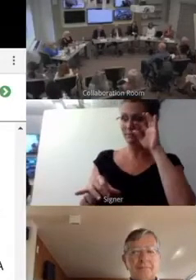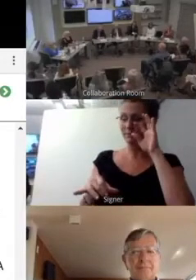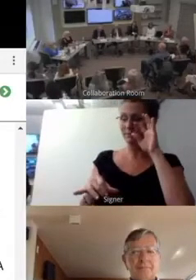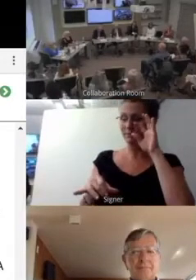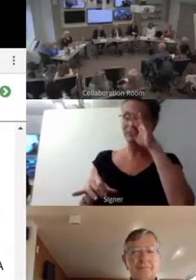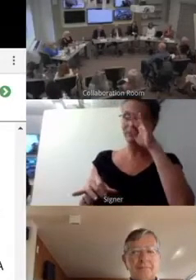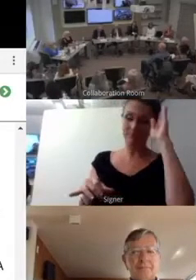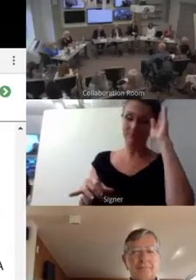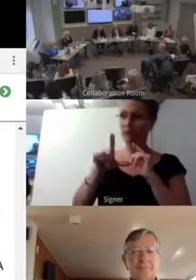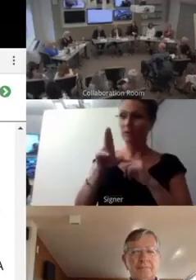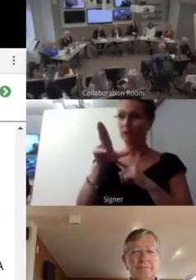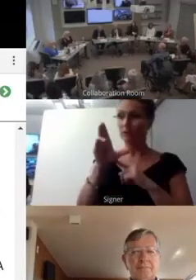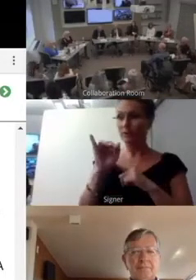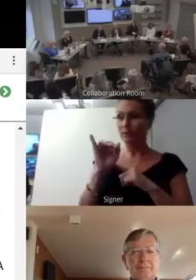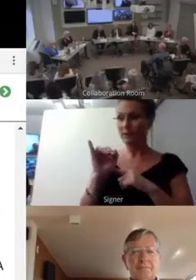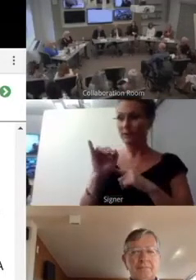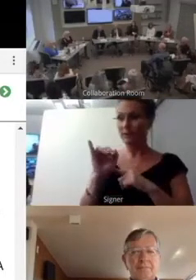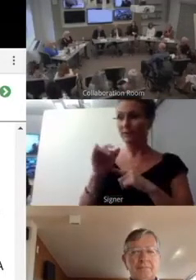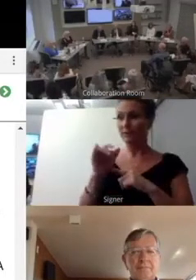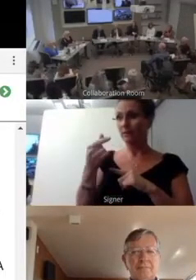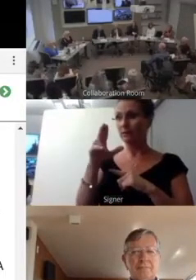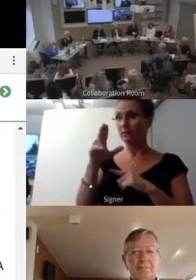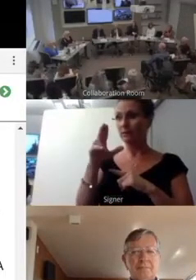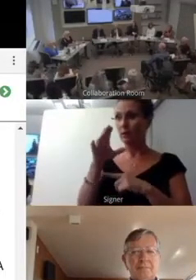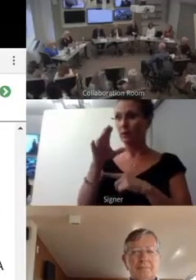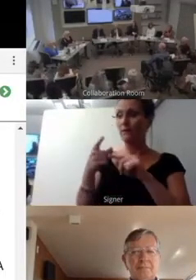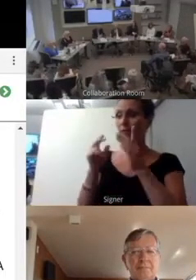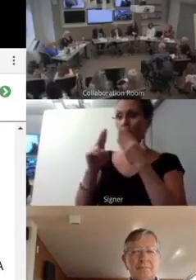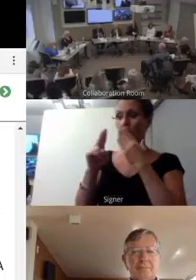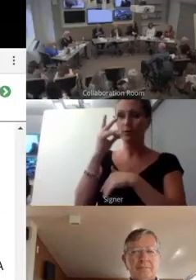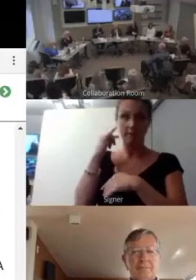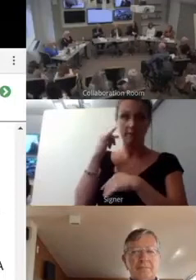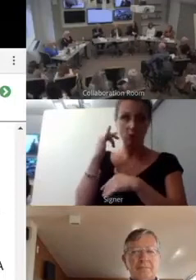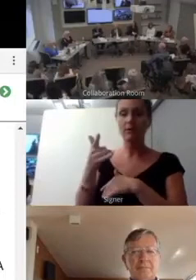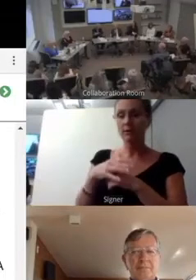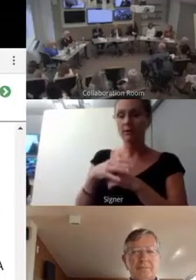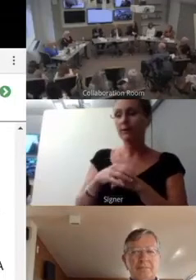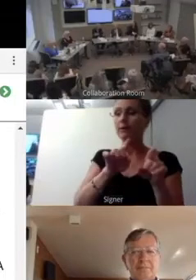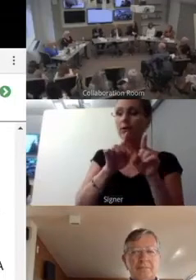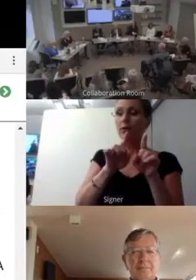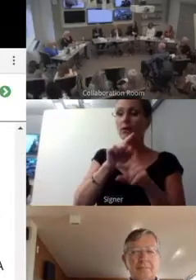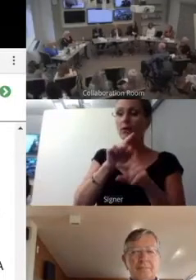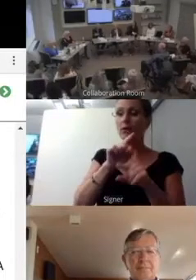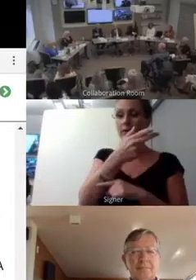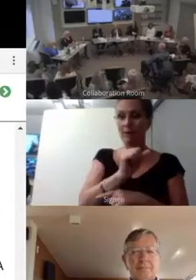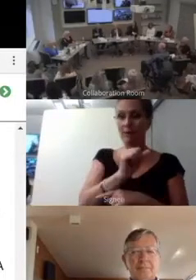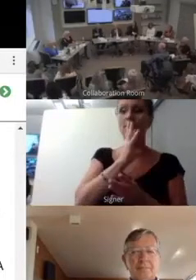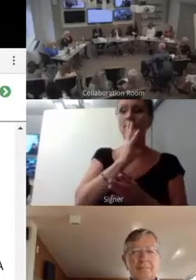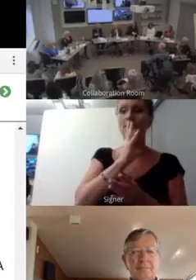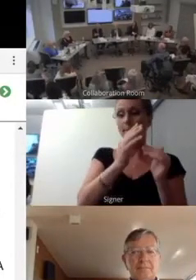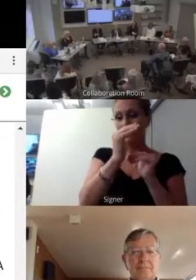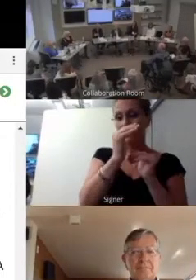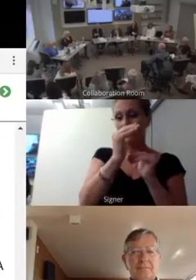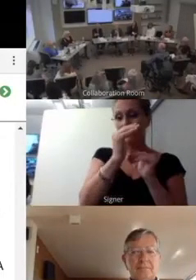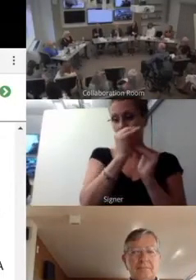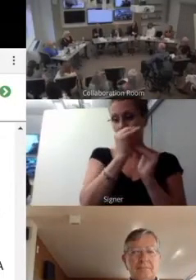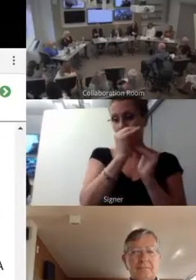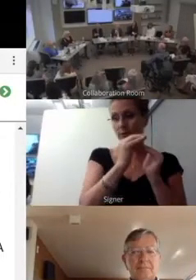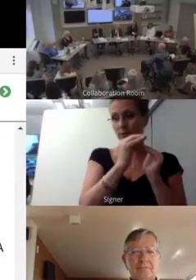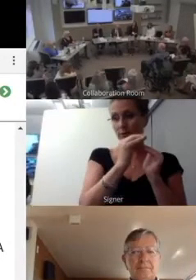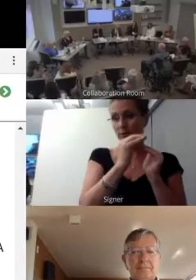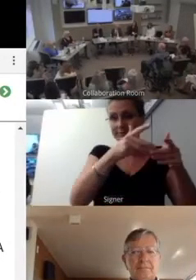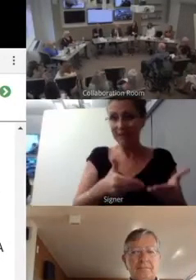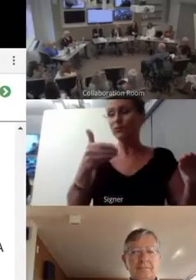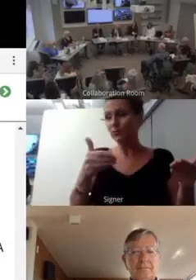University of California, and also from Thea Curdy talking about buildings here, and it's amplified by the work of